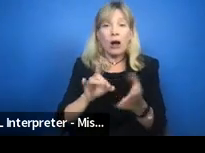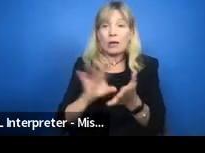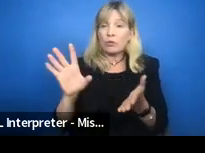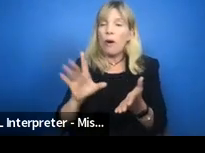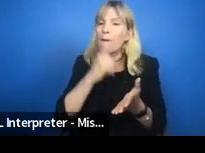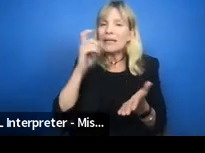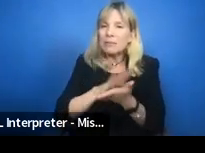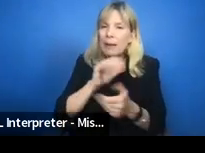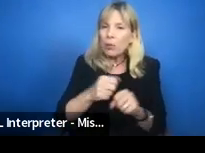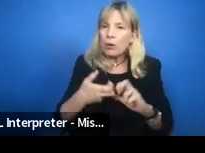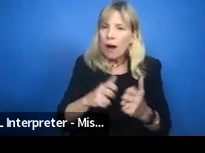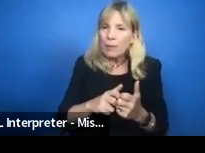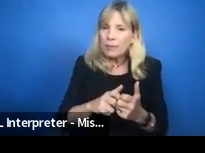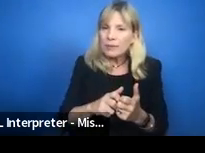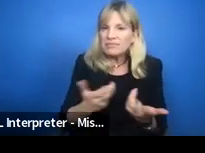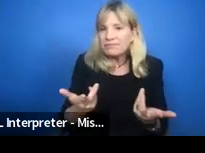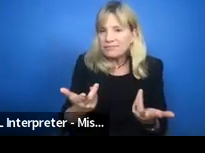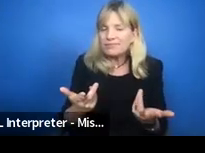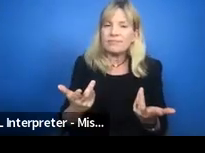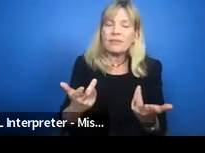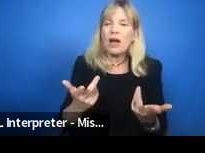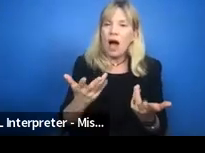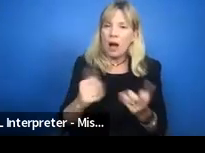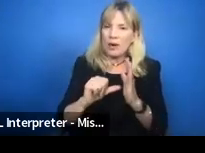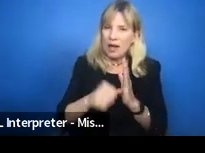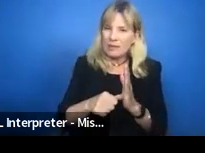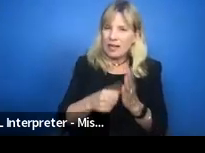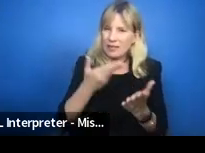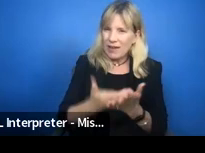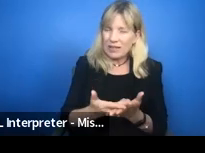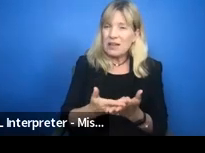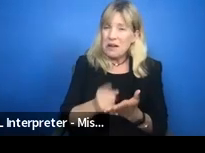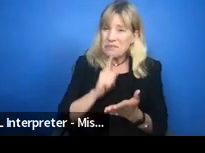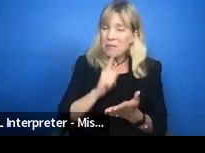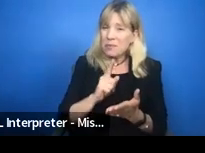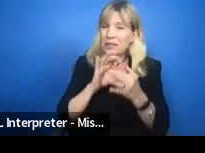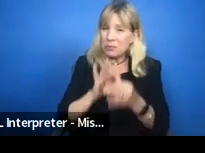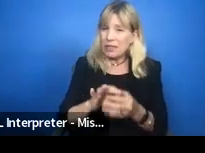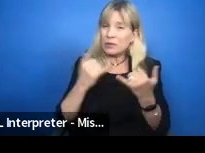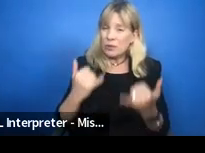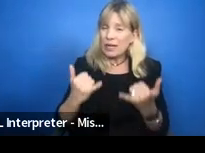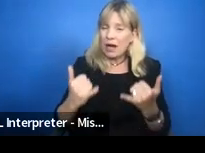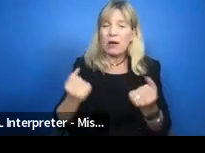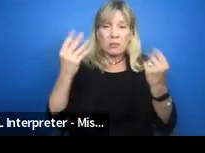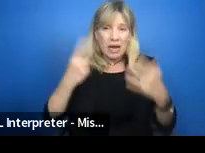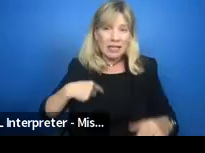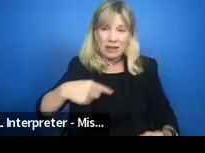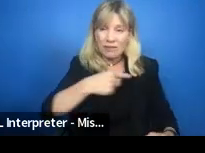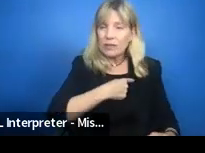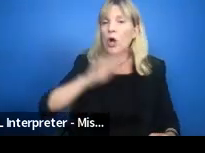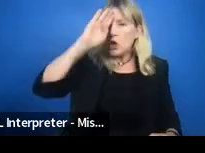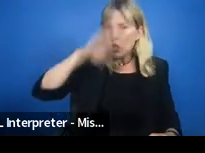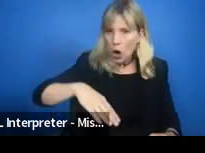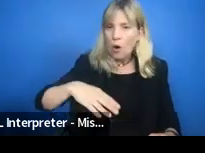essentially. And I just want to highlight the fact because it's really relevant right now. I think many of us are aware